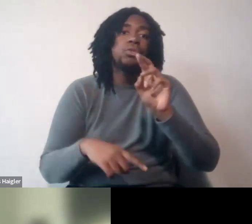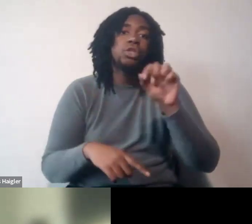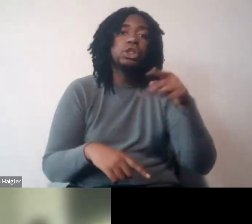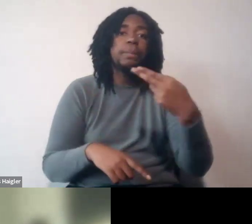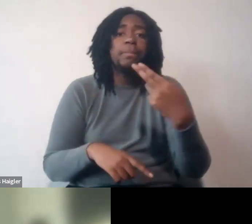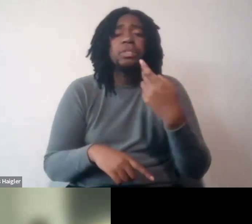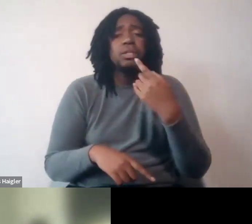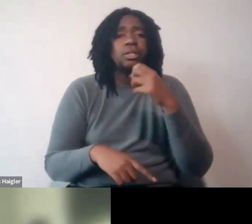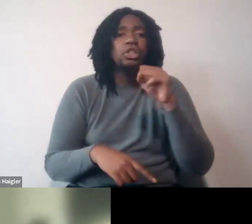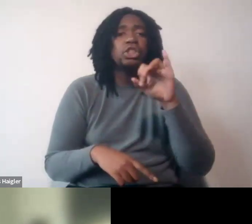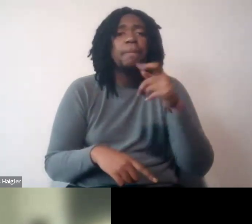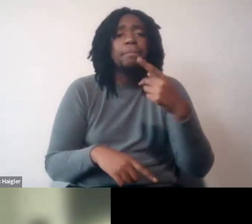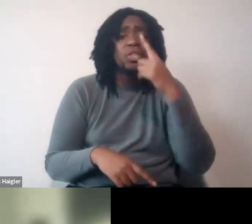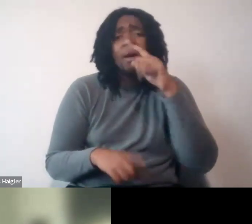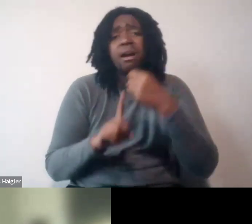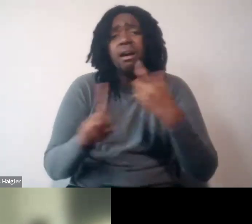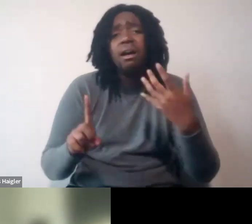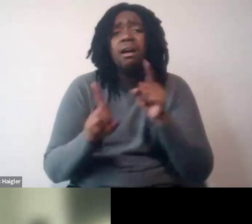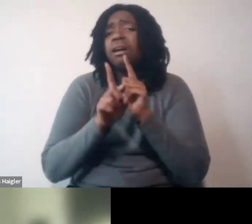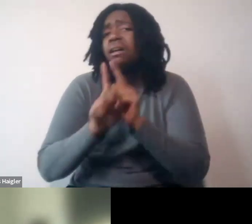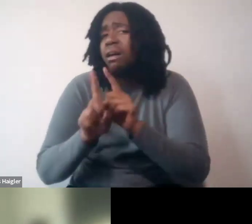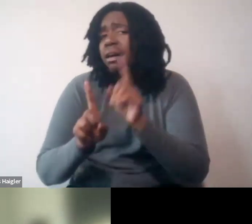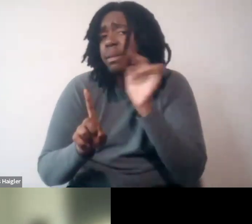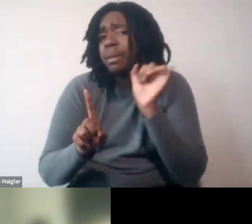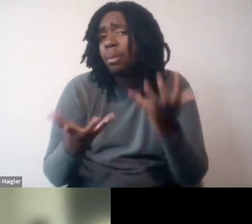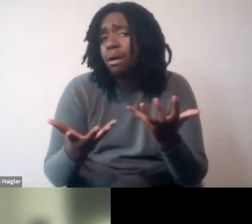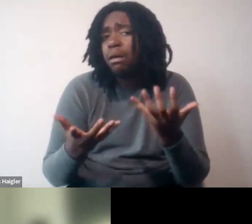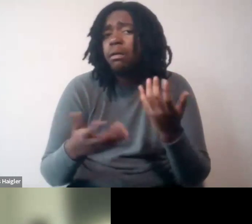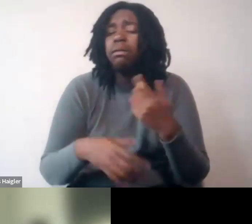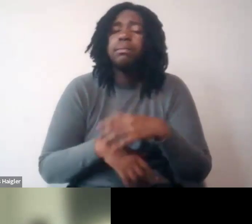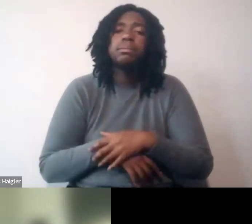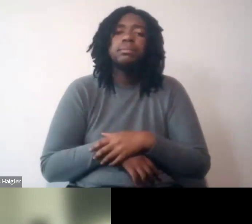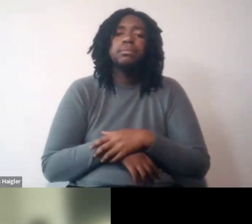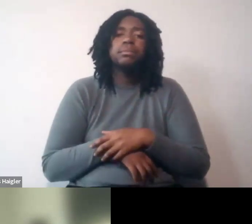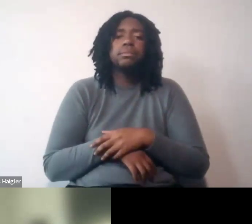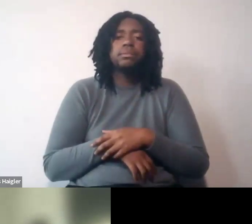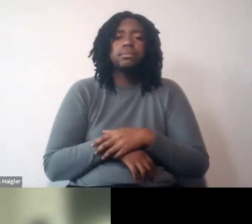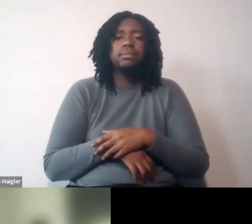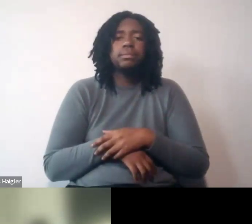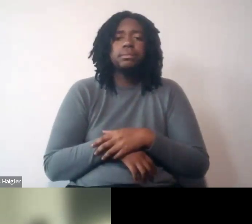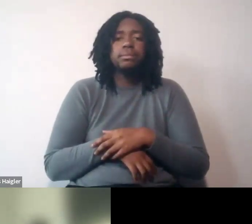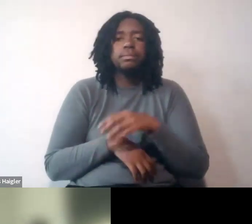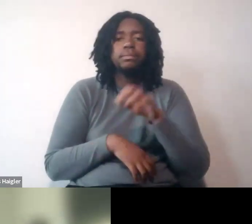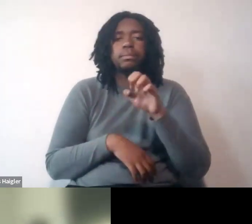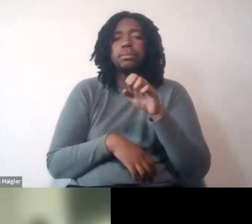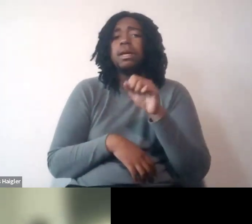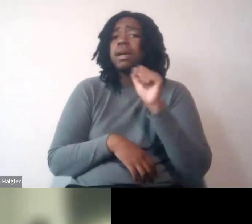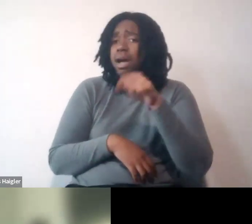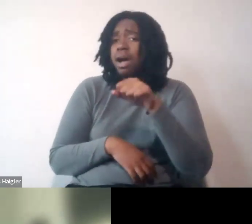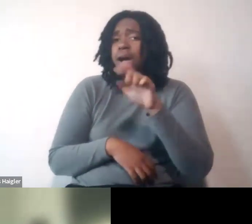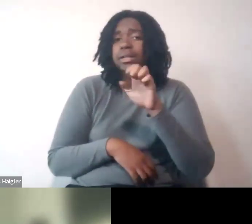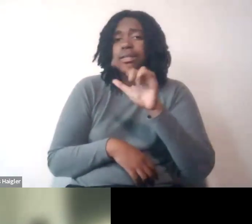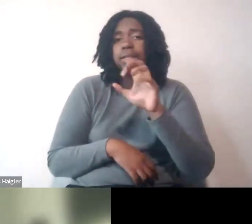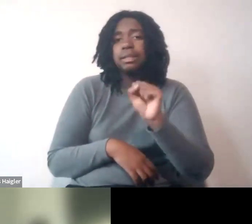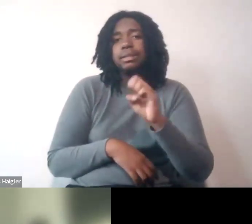can you talk a little bit about kind of that experience and what you want to give to those writers? Absolutely. I have to give a little